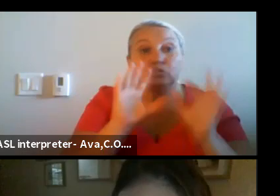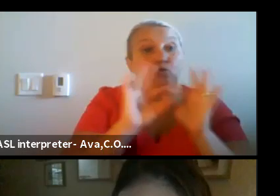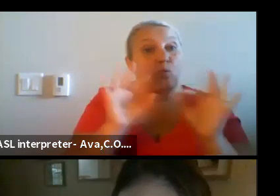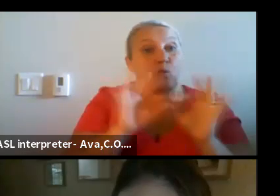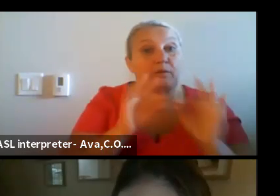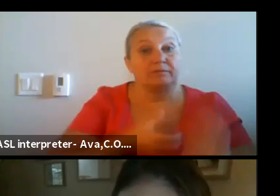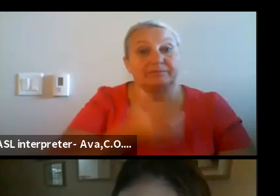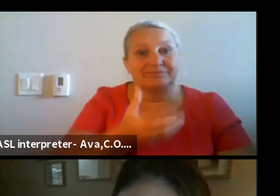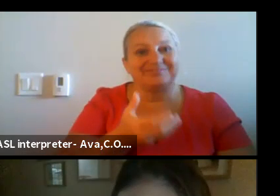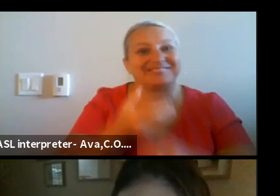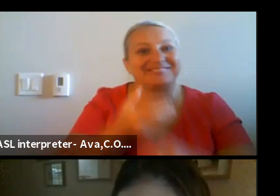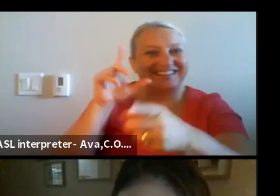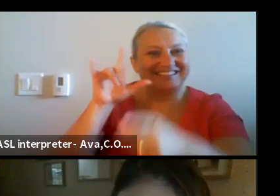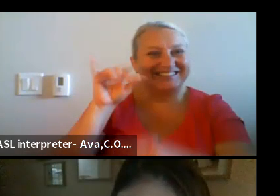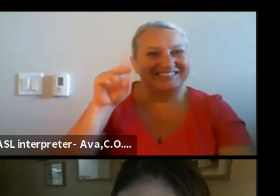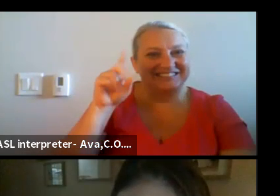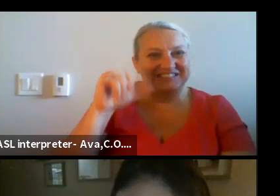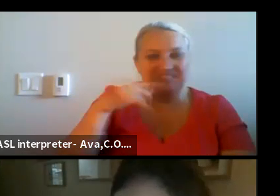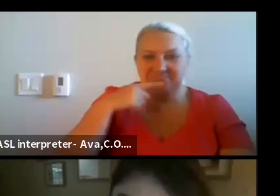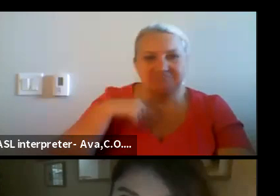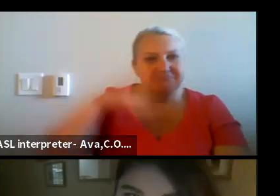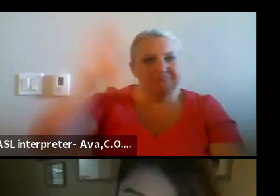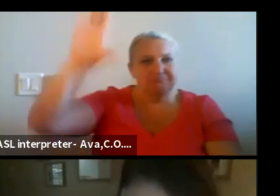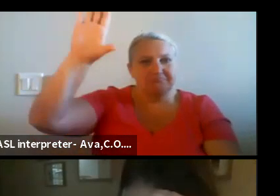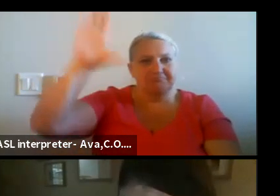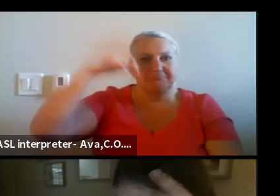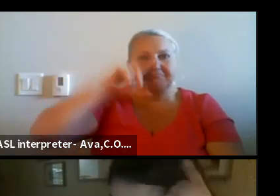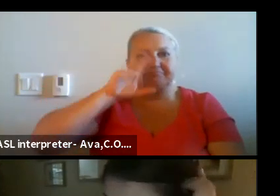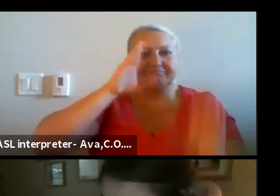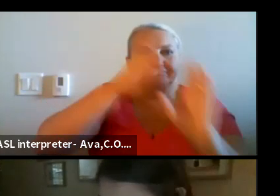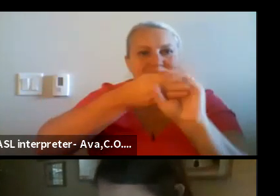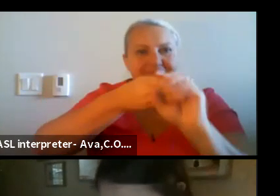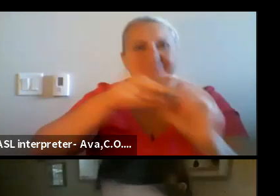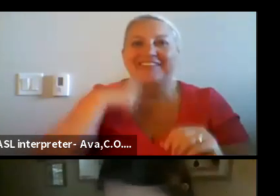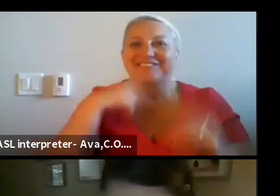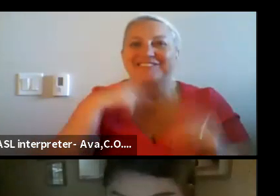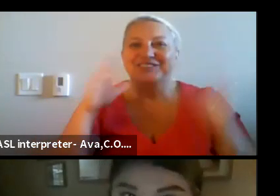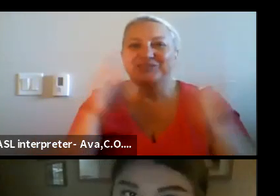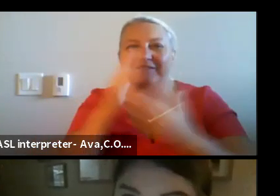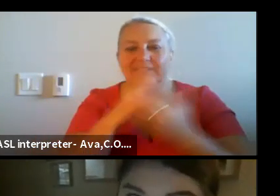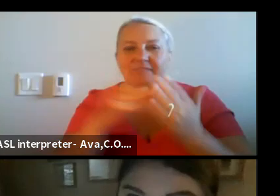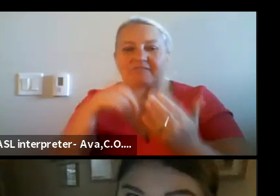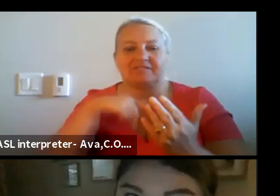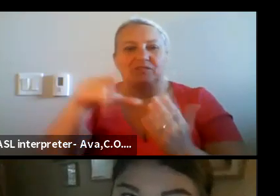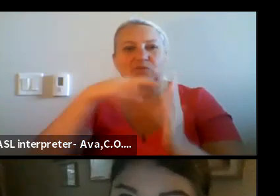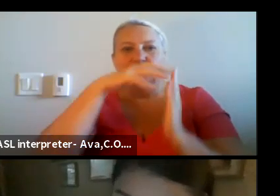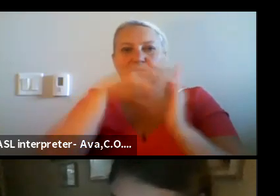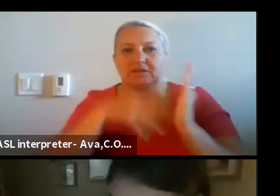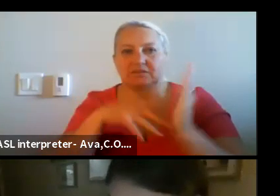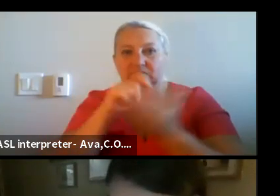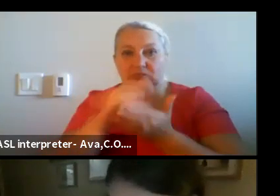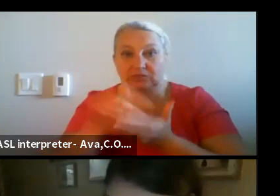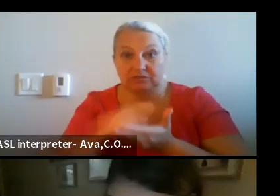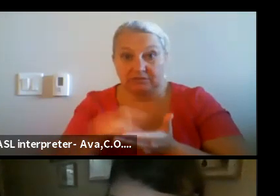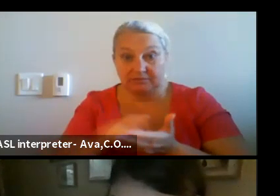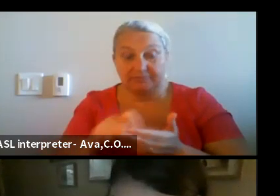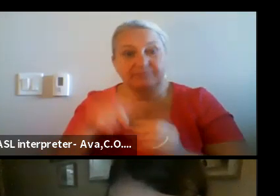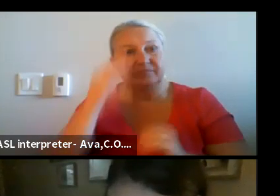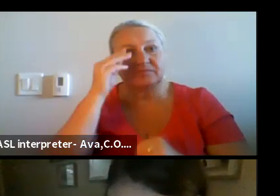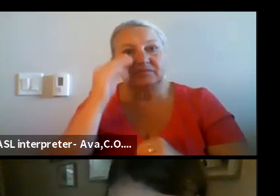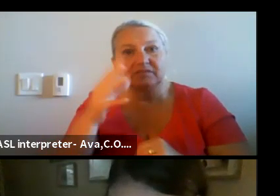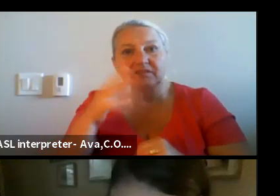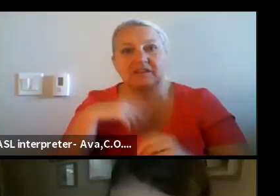This is Lindsay, I can jump in with a small piece of writing. The line drawn, who's